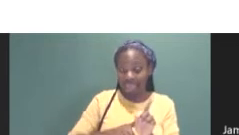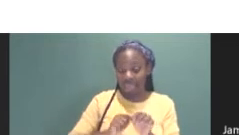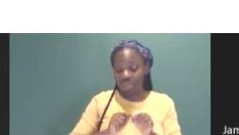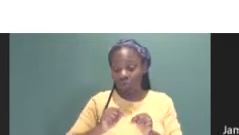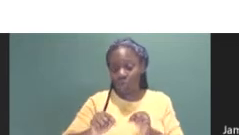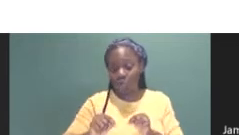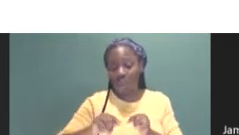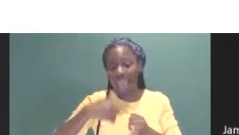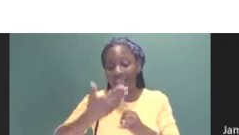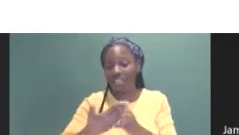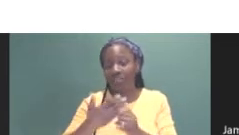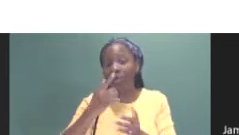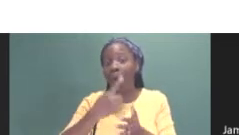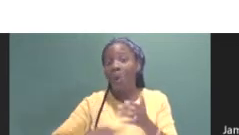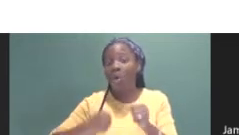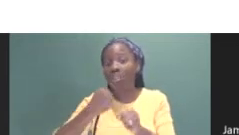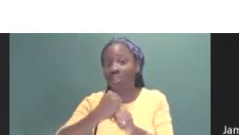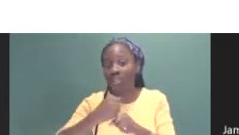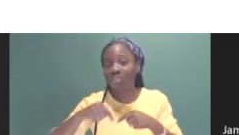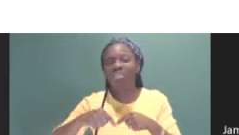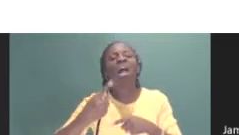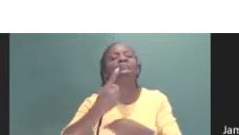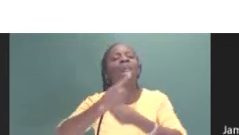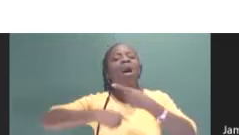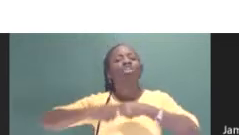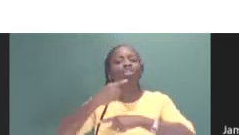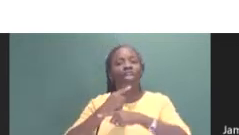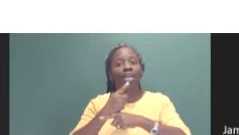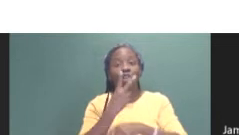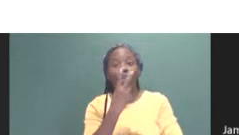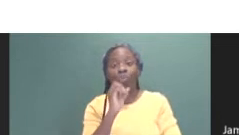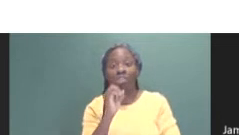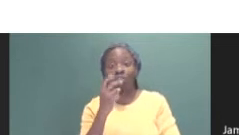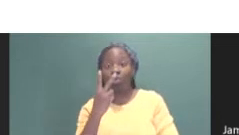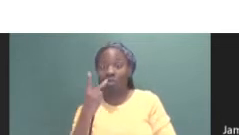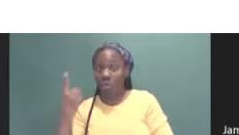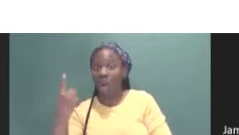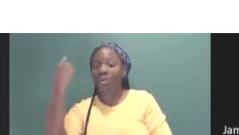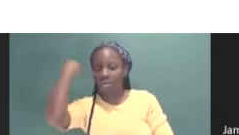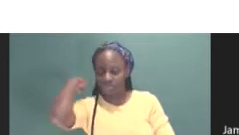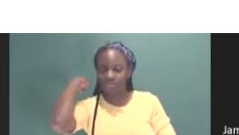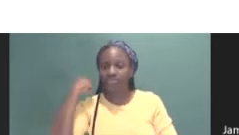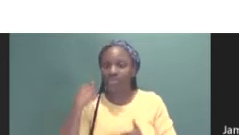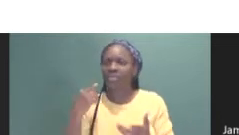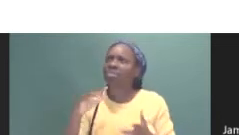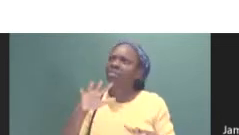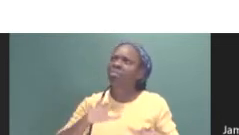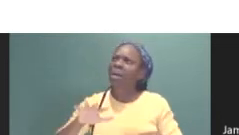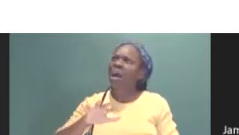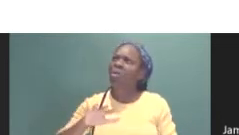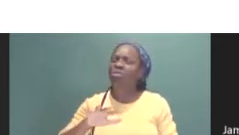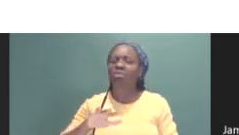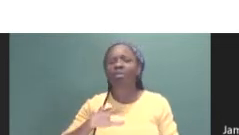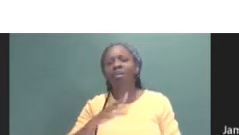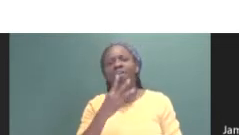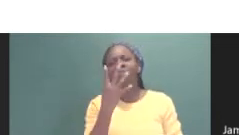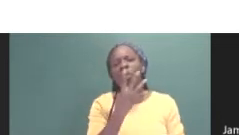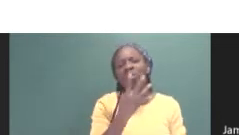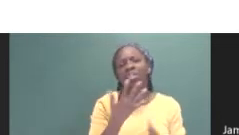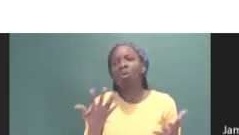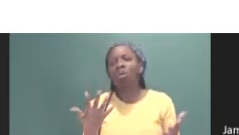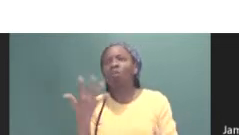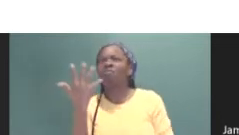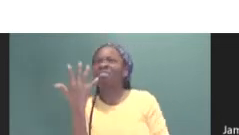August last year, 2021. So that's about 14 or 15